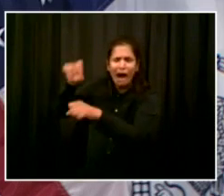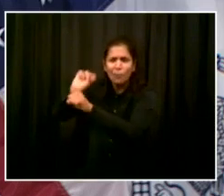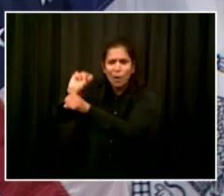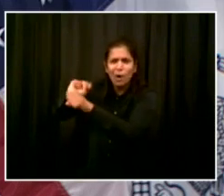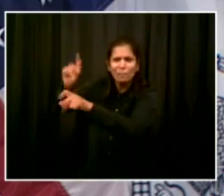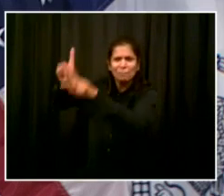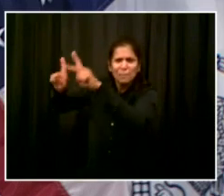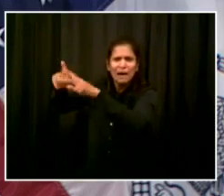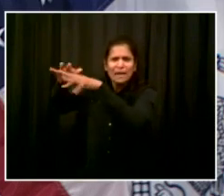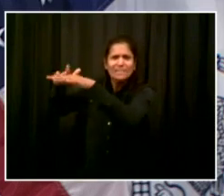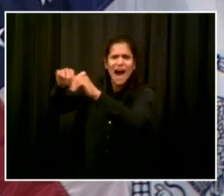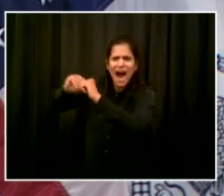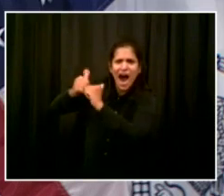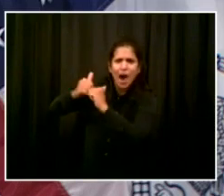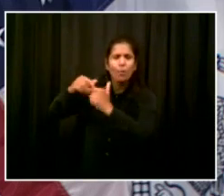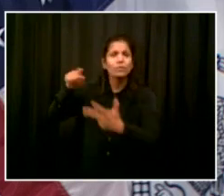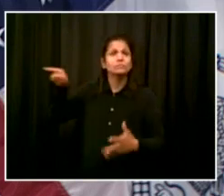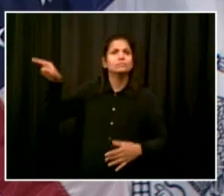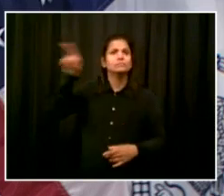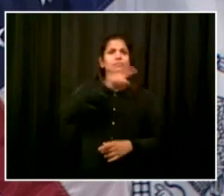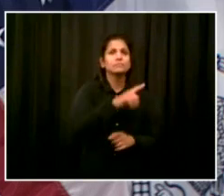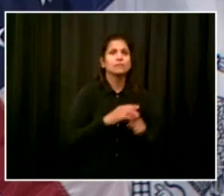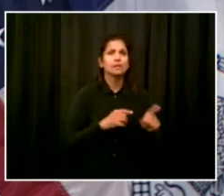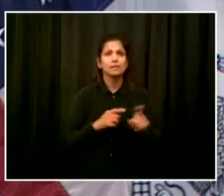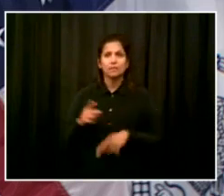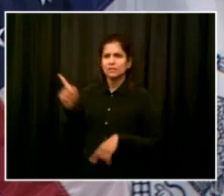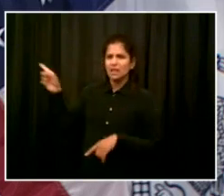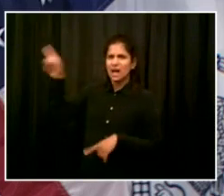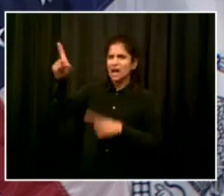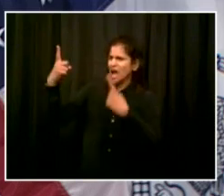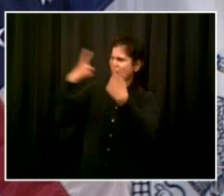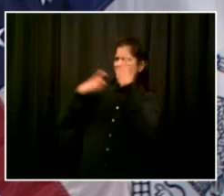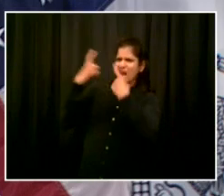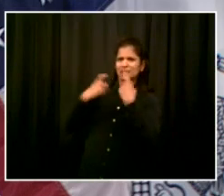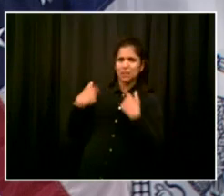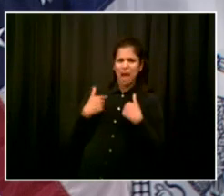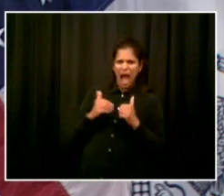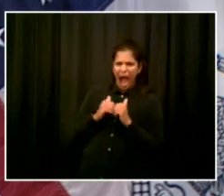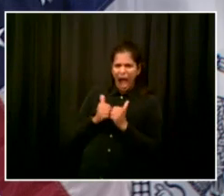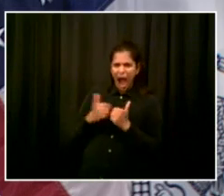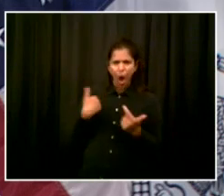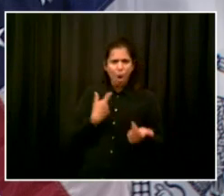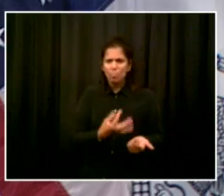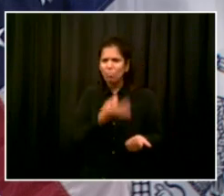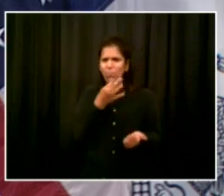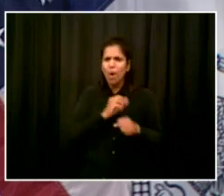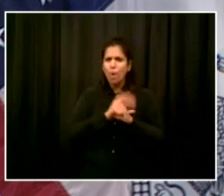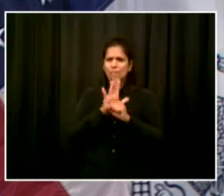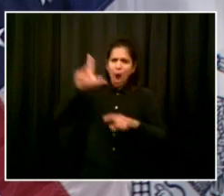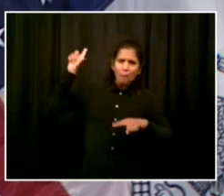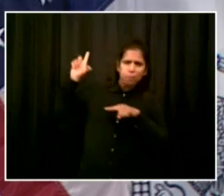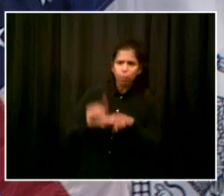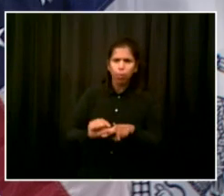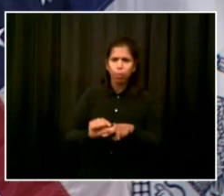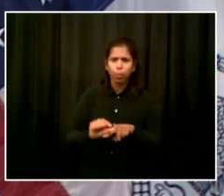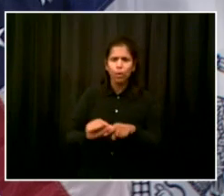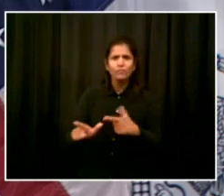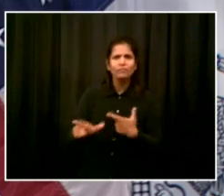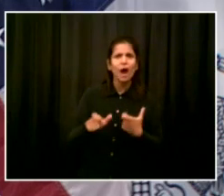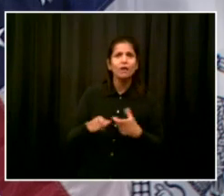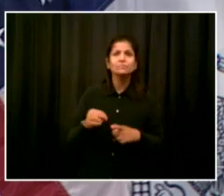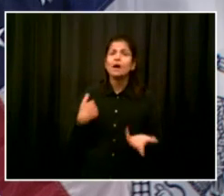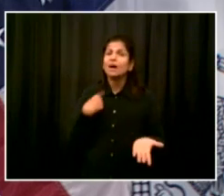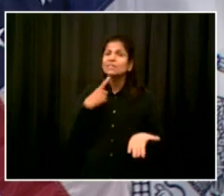because of New Yorkers. It's because of your strength and your resiliency. It's because of your commitment. You know, a lot of people thought, how could this place,